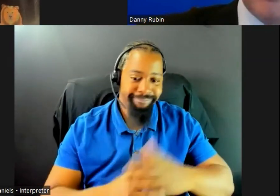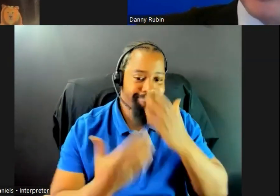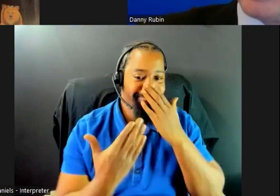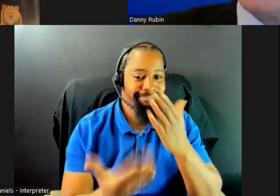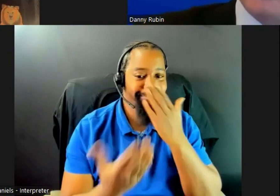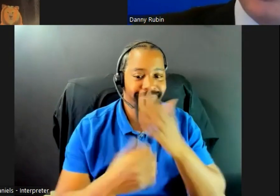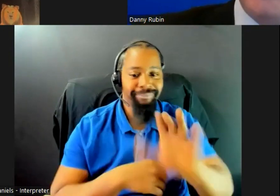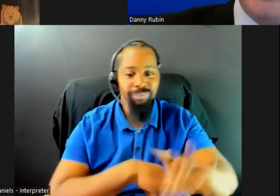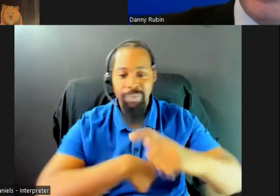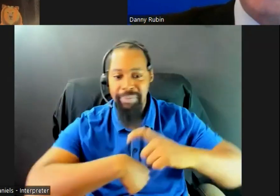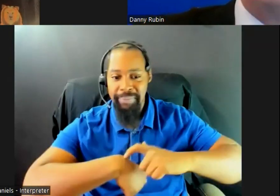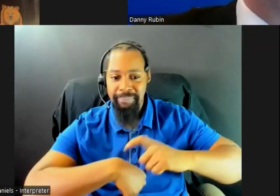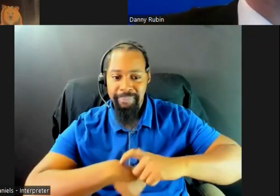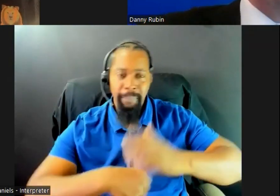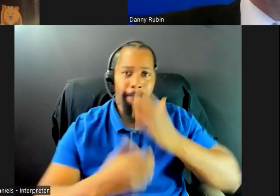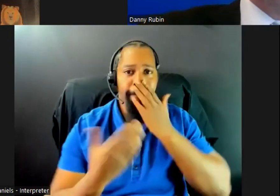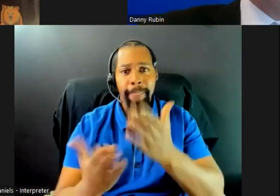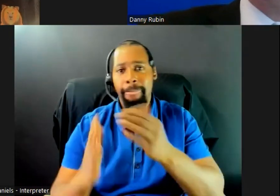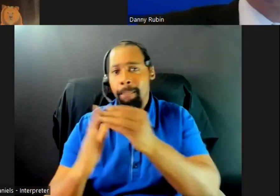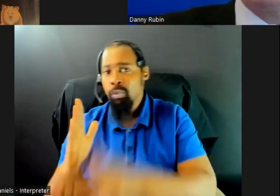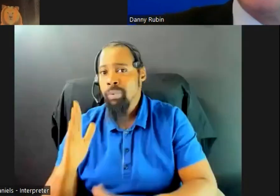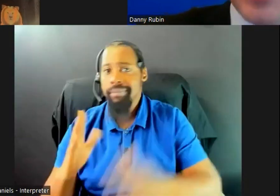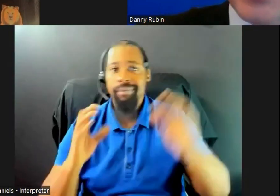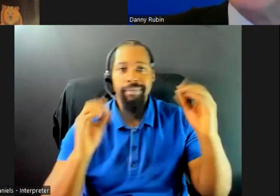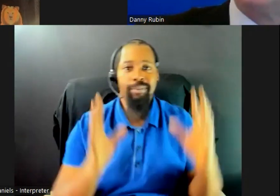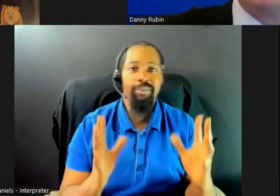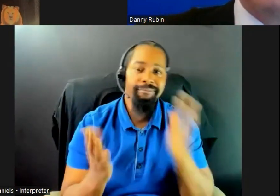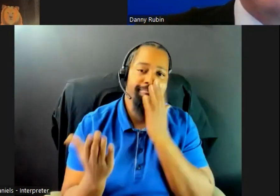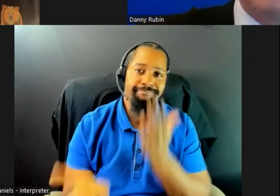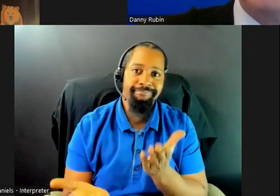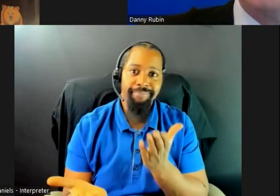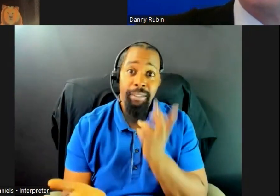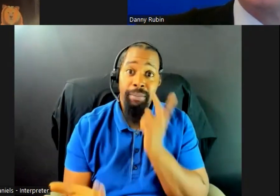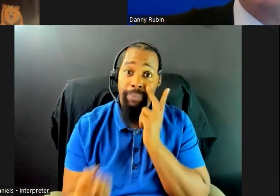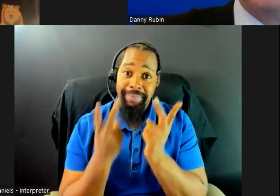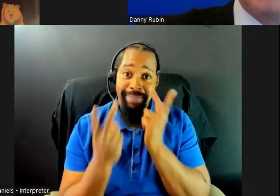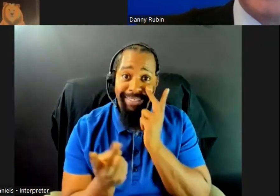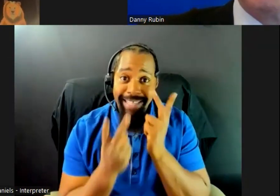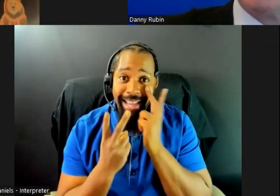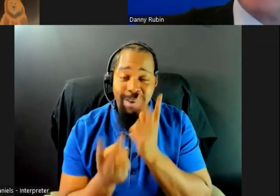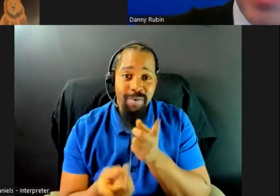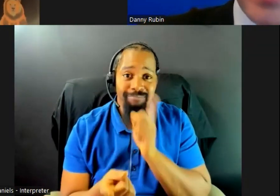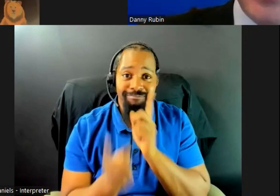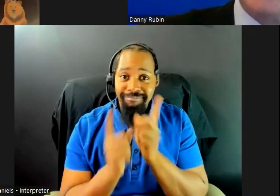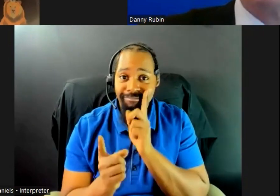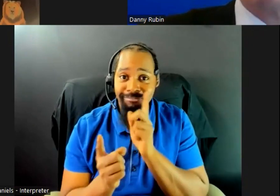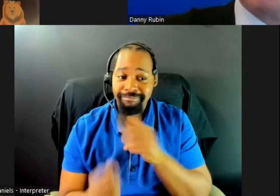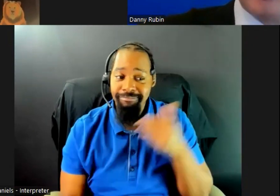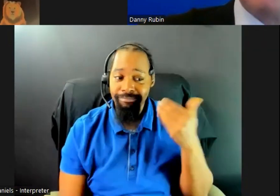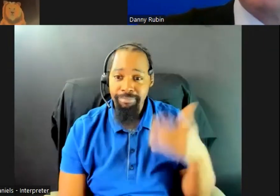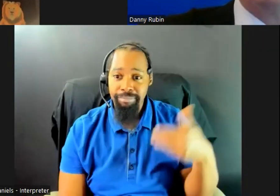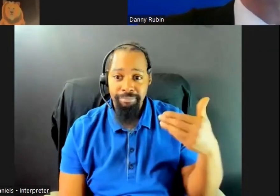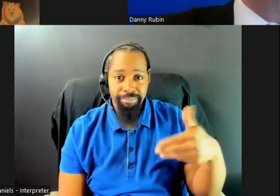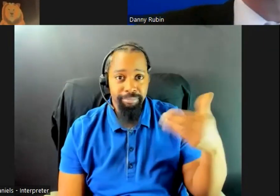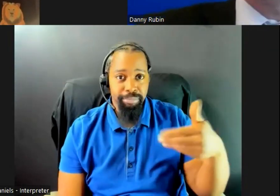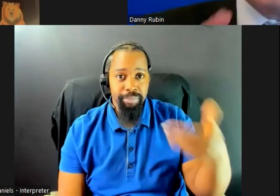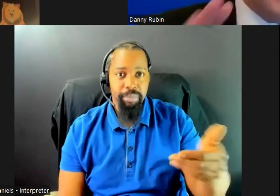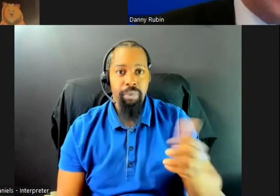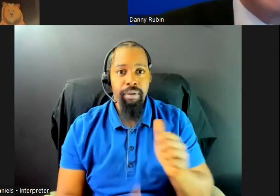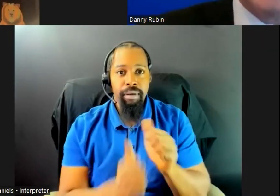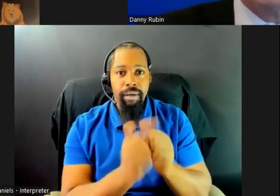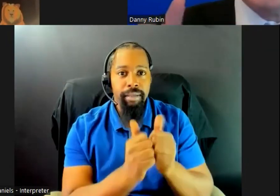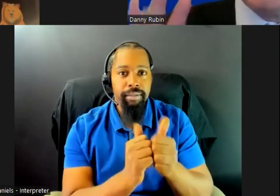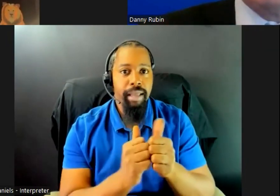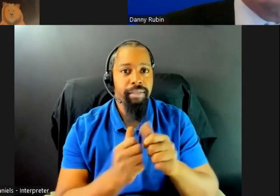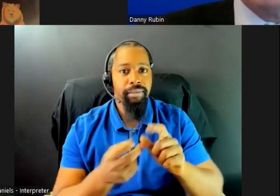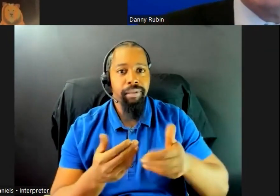for sharing with us. Thank you, students and teachers. We will be seeing you, hearing from you in the coming weeks with our contest, with our webinars.